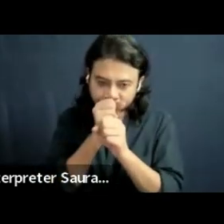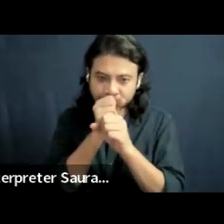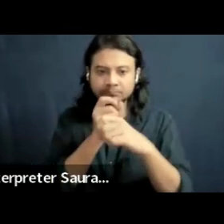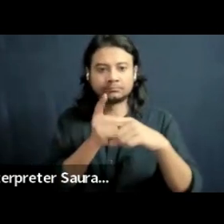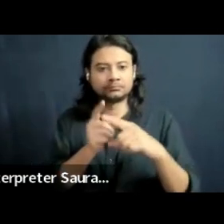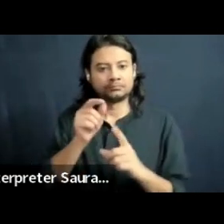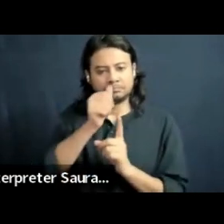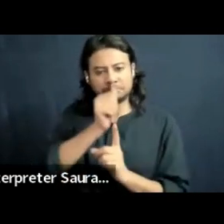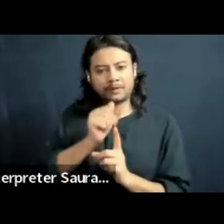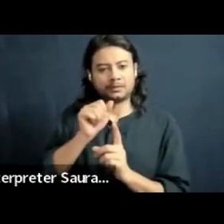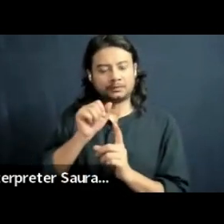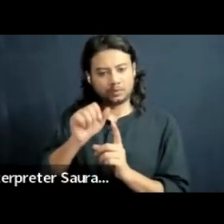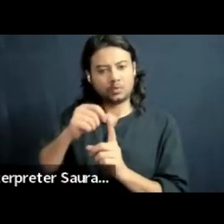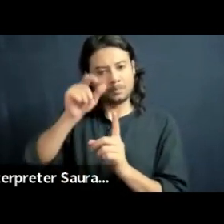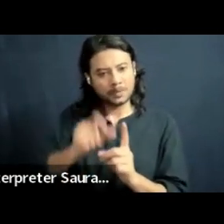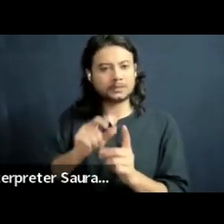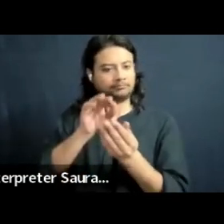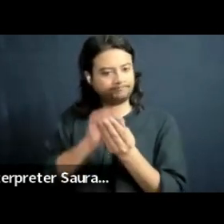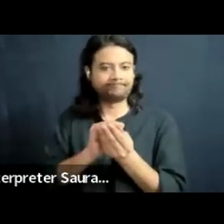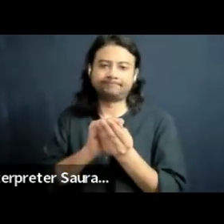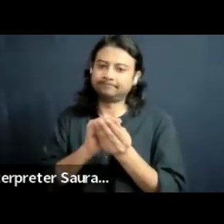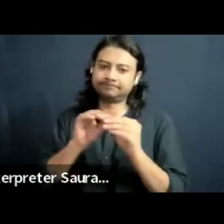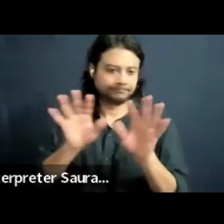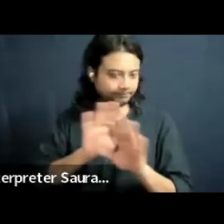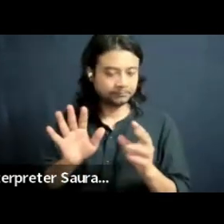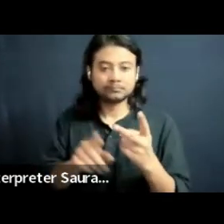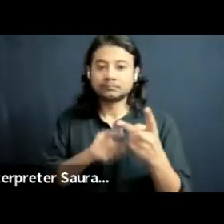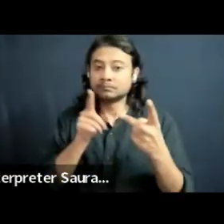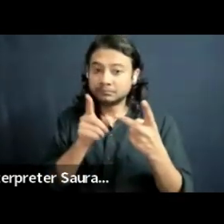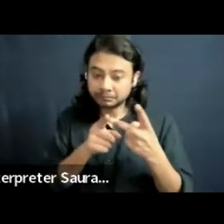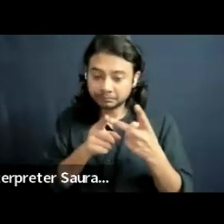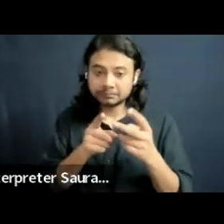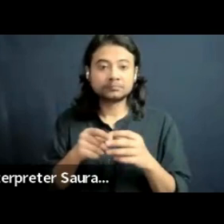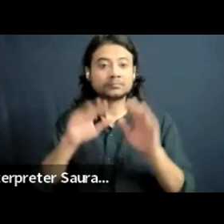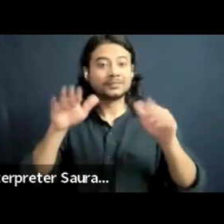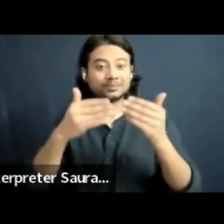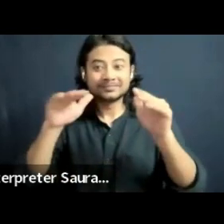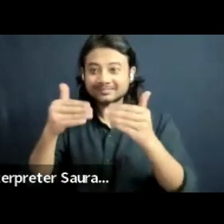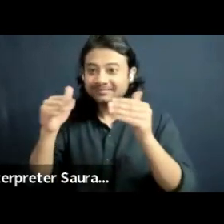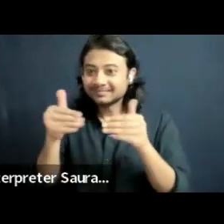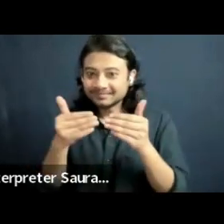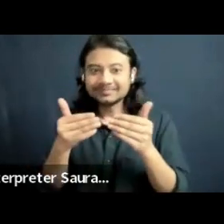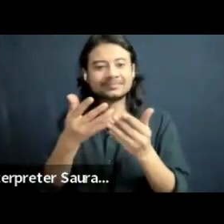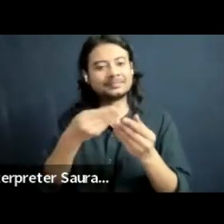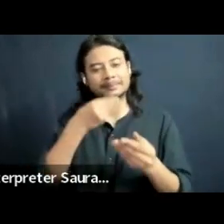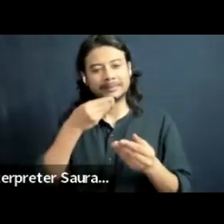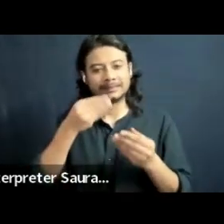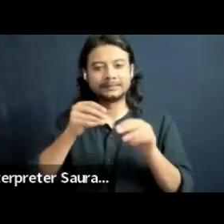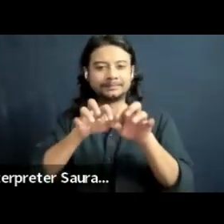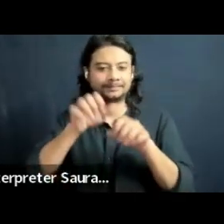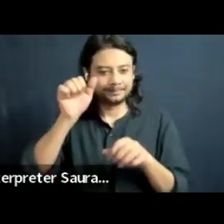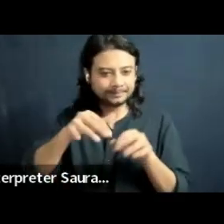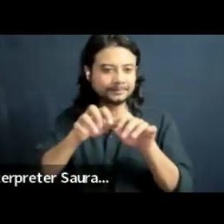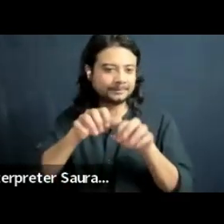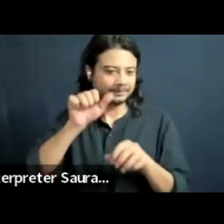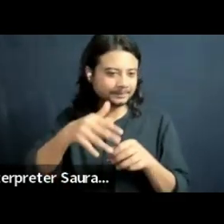privacy of them. Please introduce yourself in the chat box and keep your mics off during when the session is in progress so that there